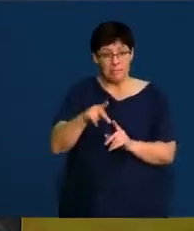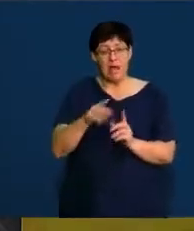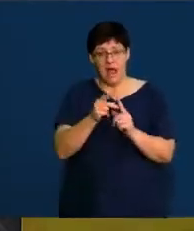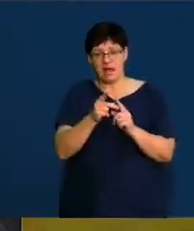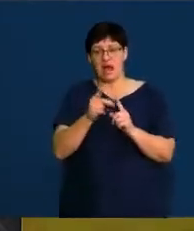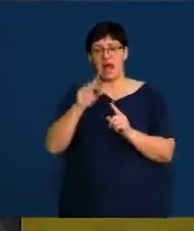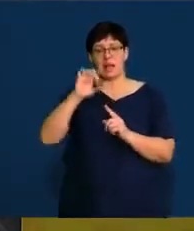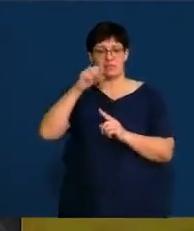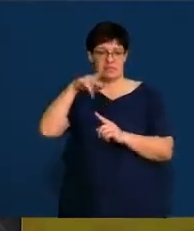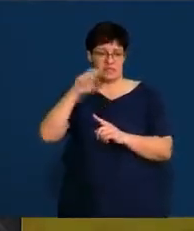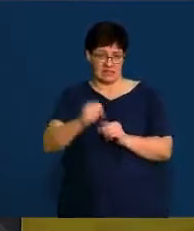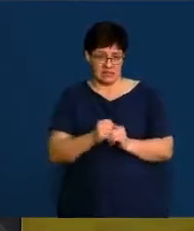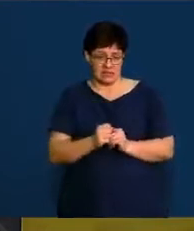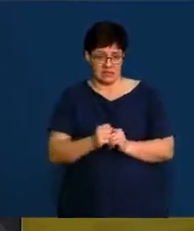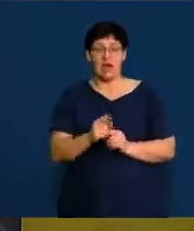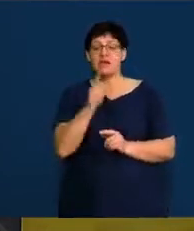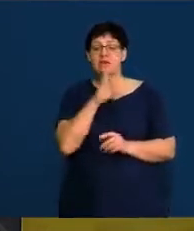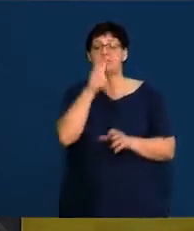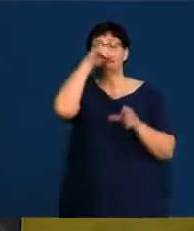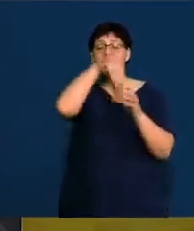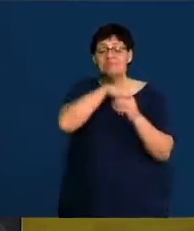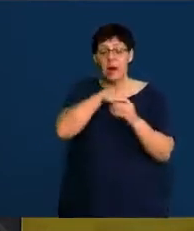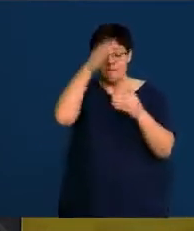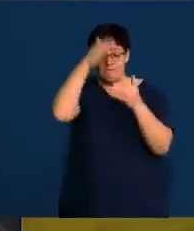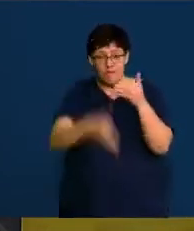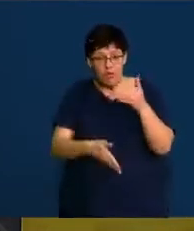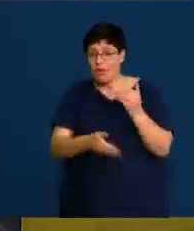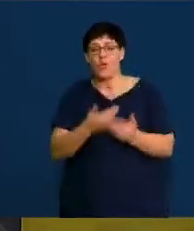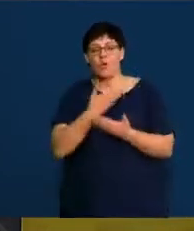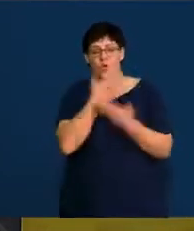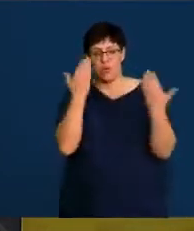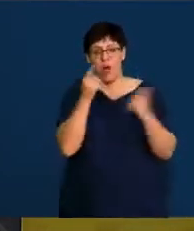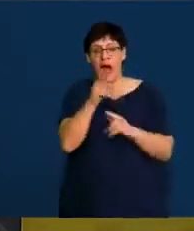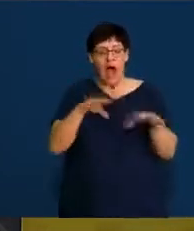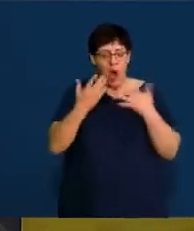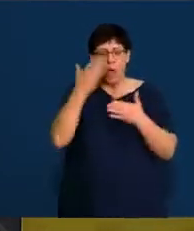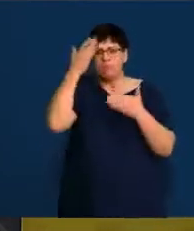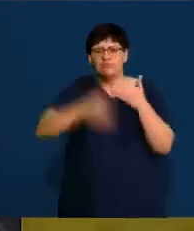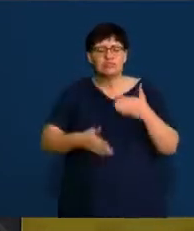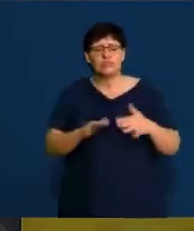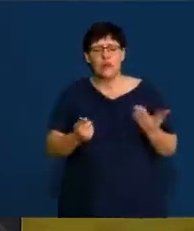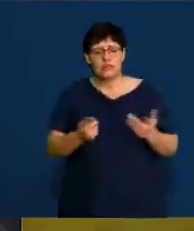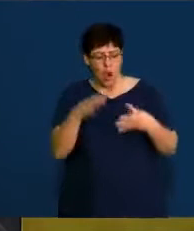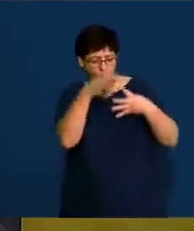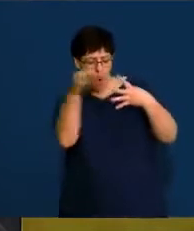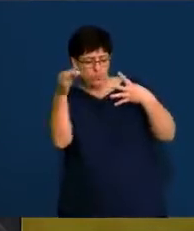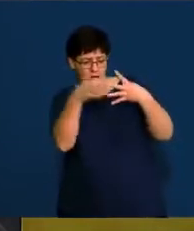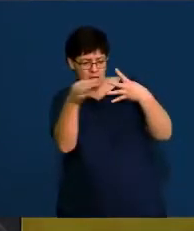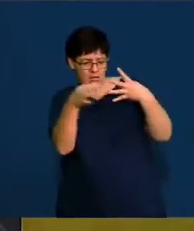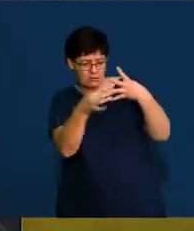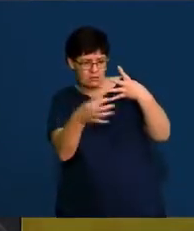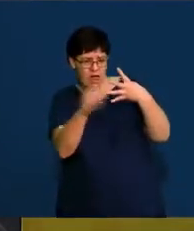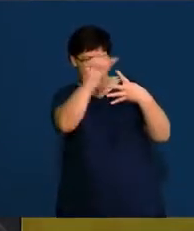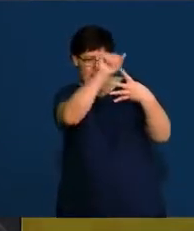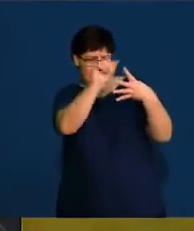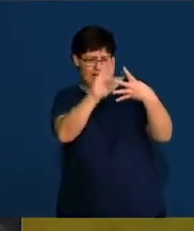stem, and it is incomplete. But to complete it, one of the options in A, B,